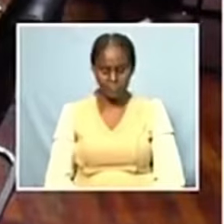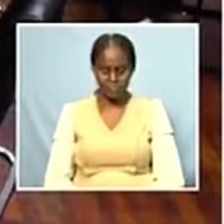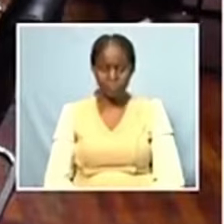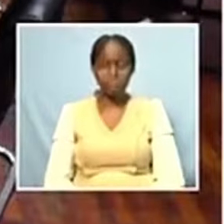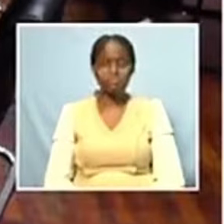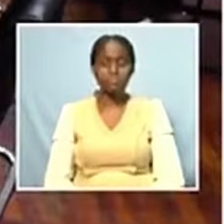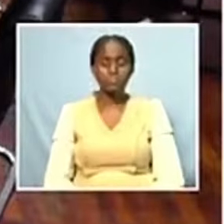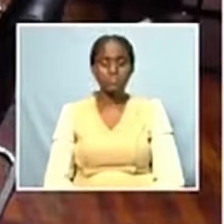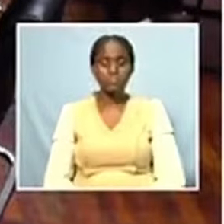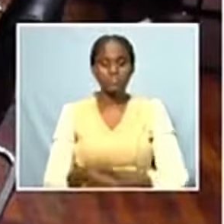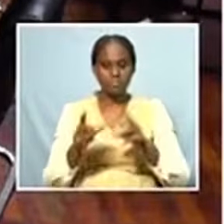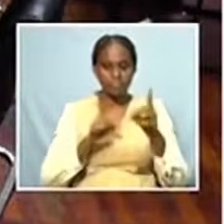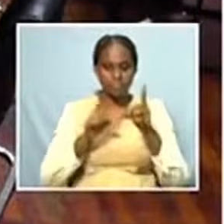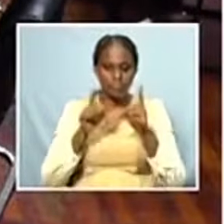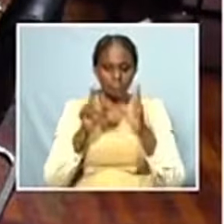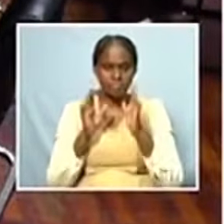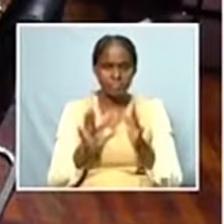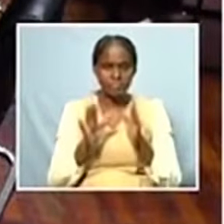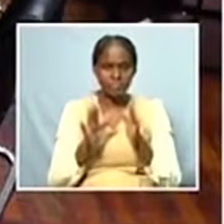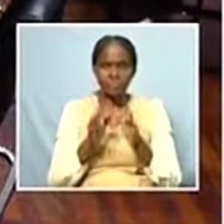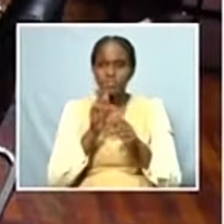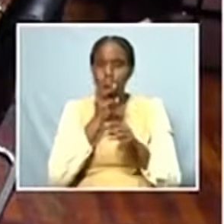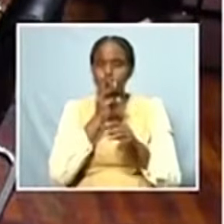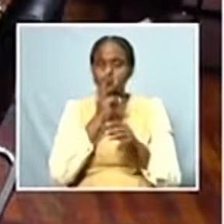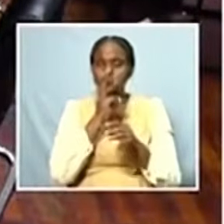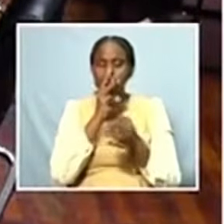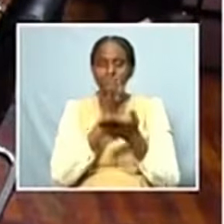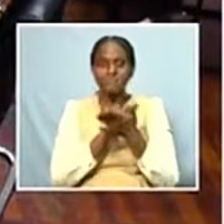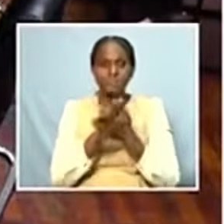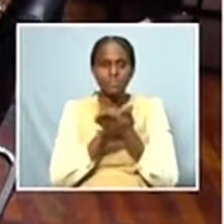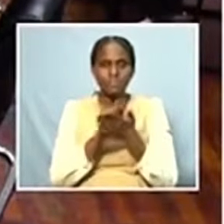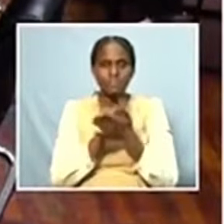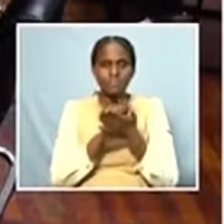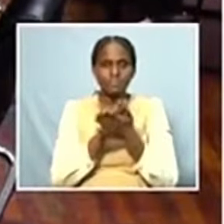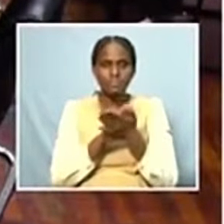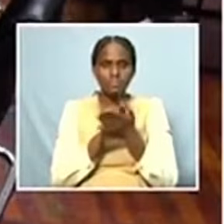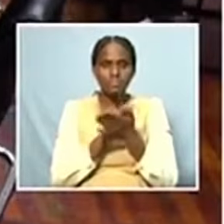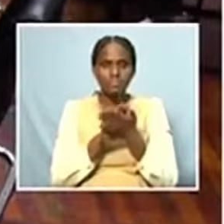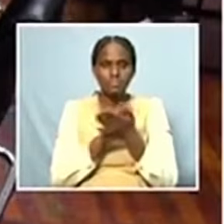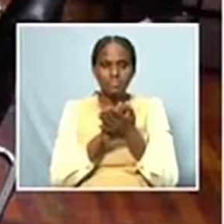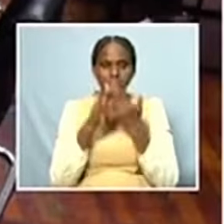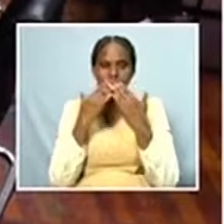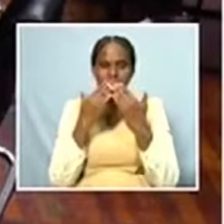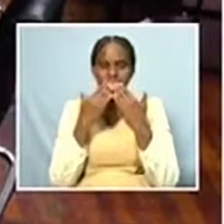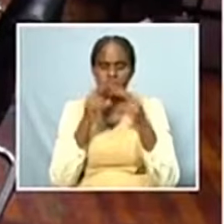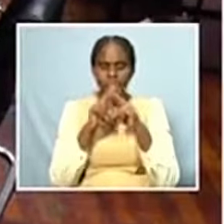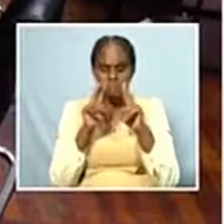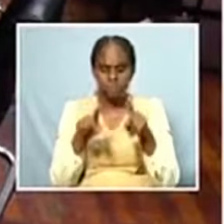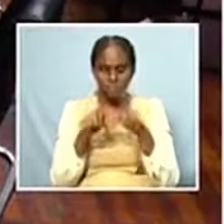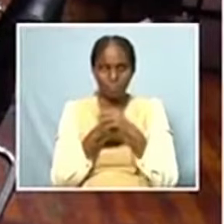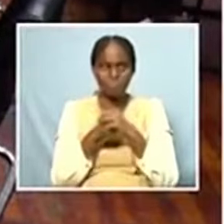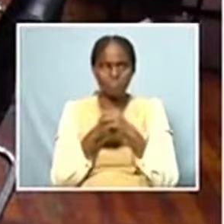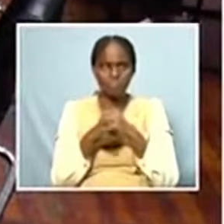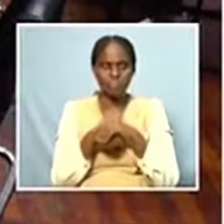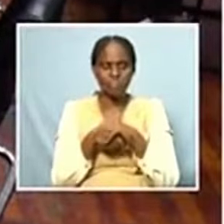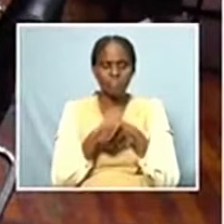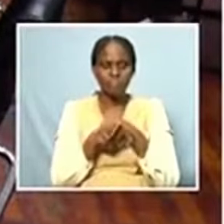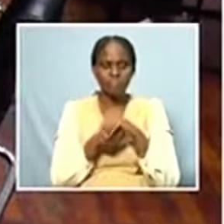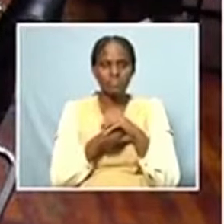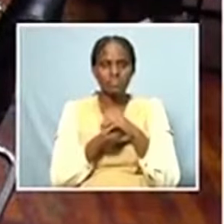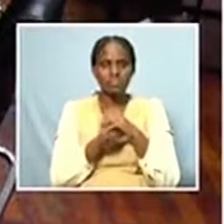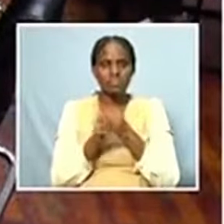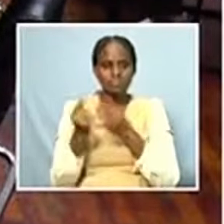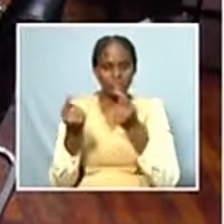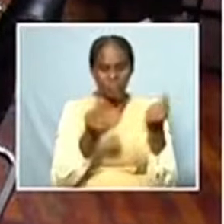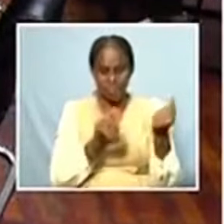Thank you. Director Water Supply and Sanitation. Thank you, Chair. I think the